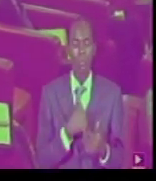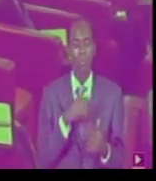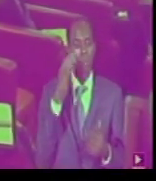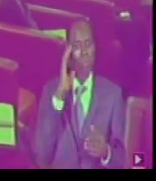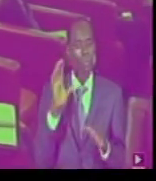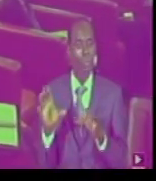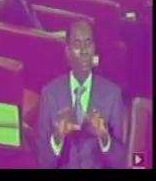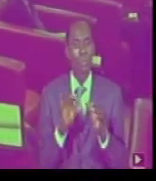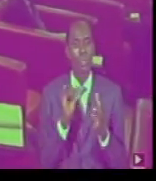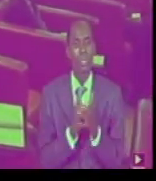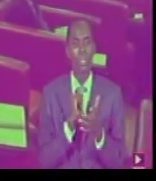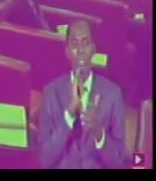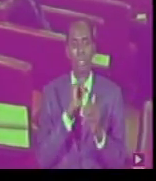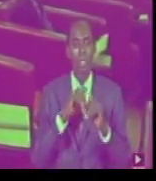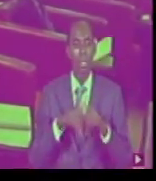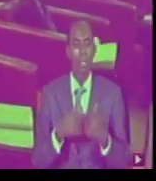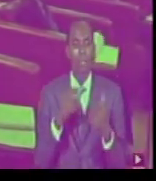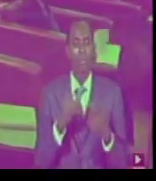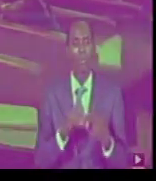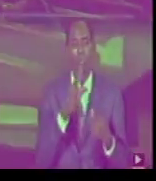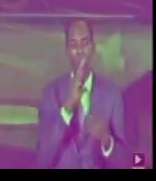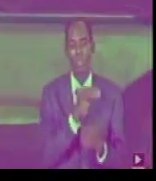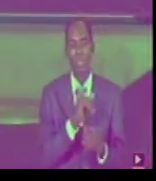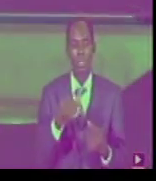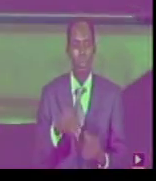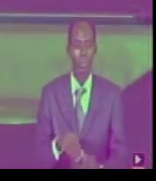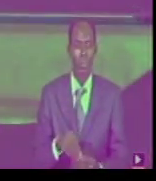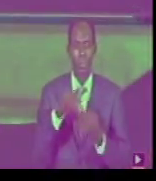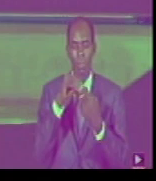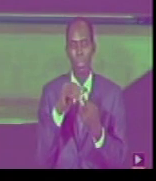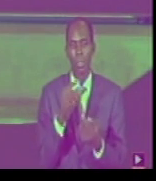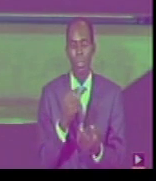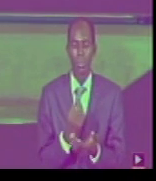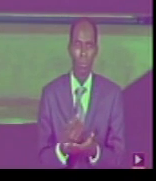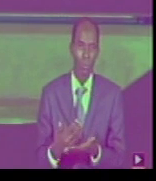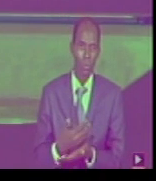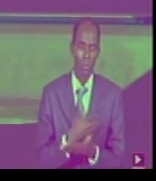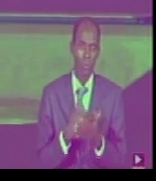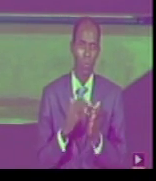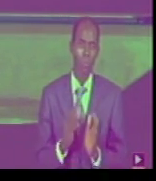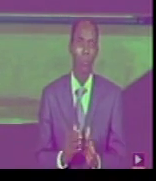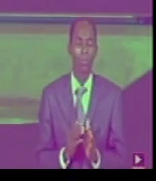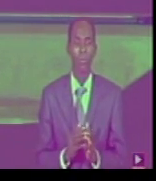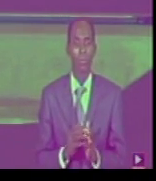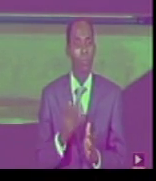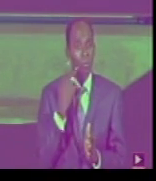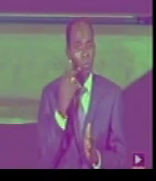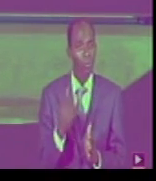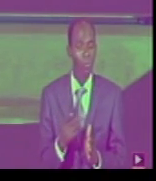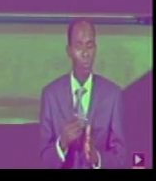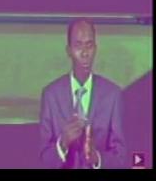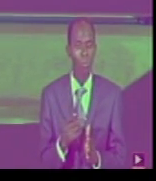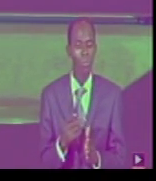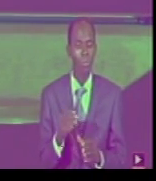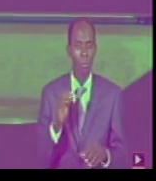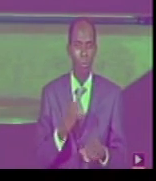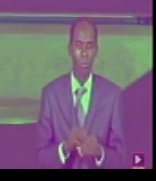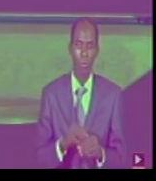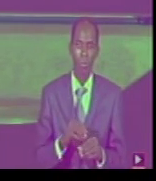peculiar treasure, peculiar people. You see those Old Testament people, peculiar people. Let's come to